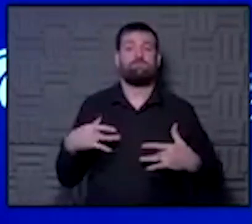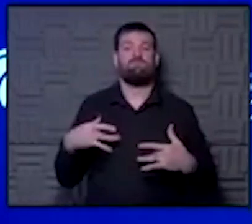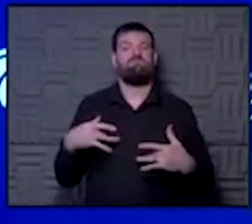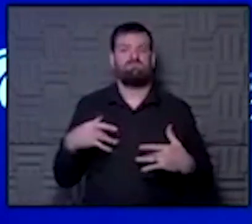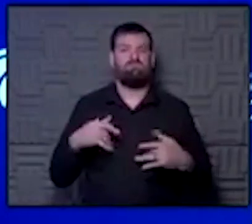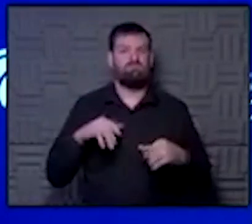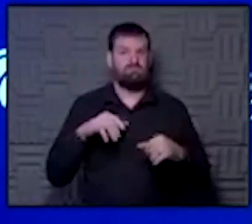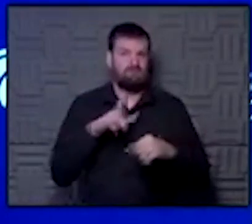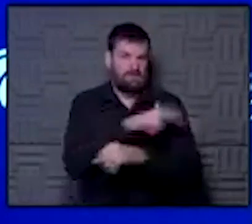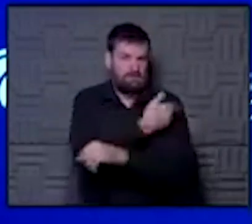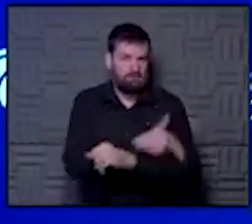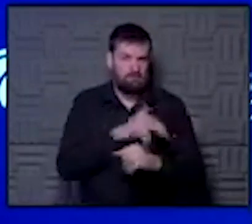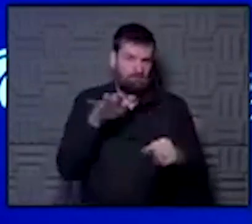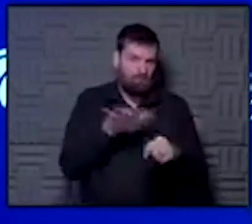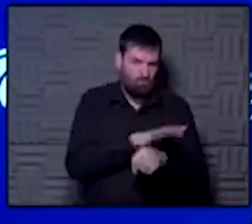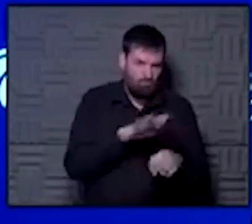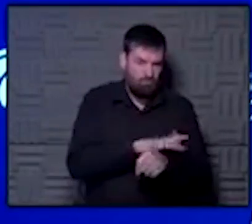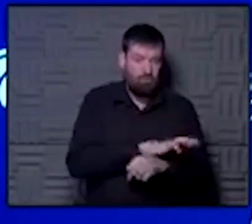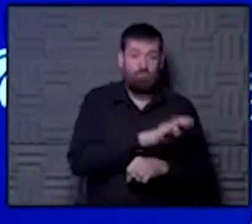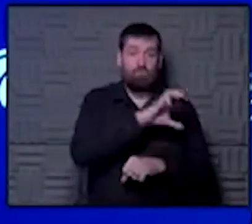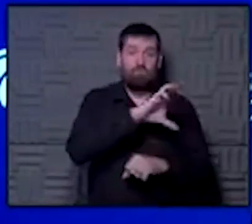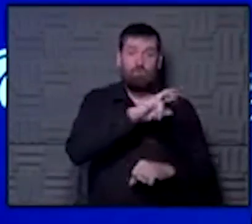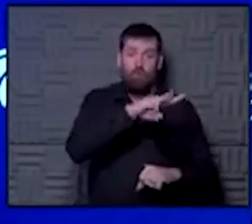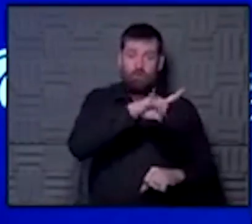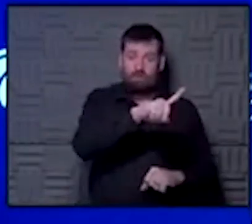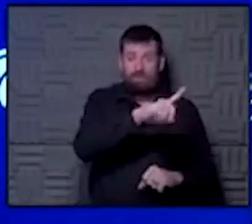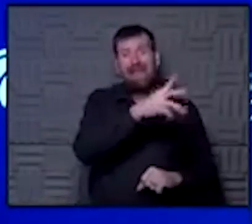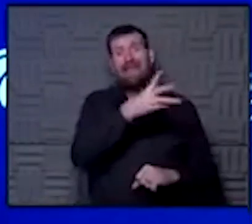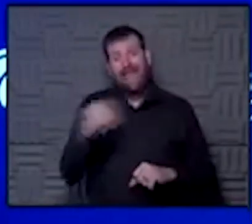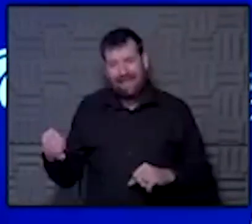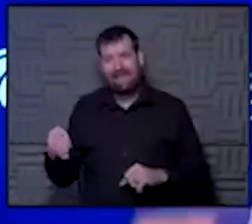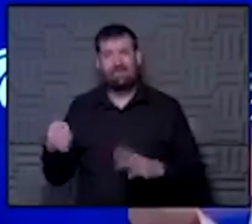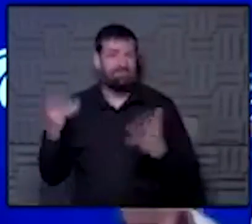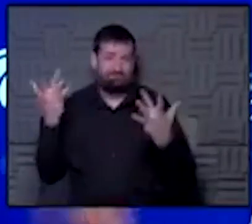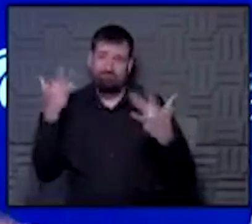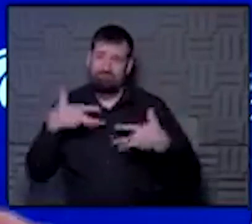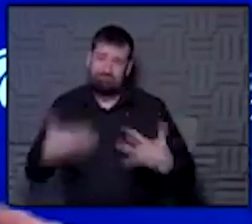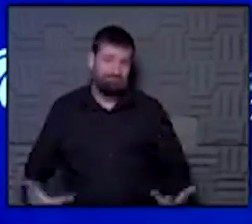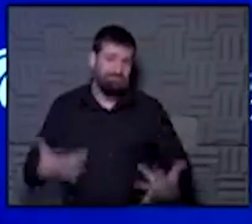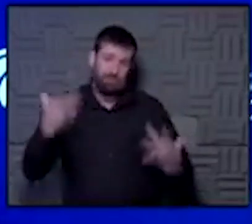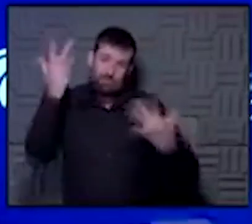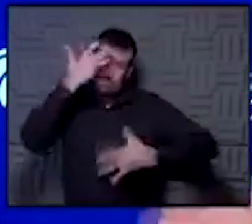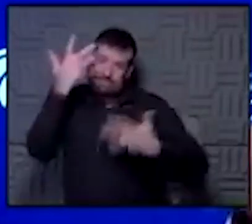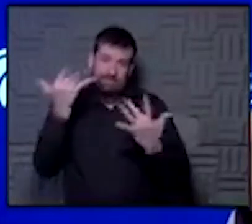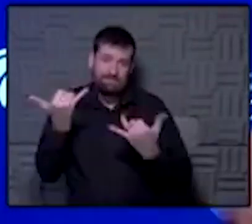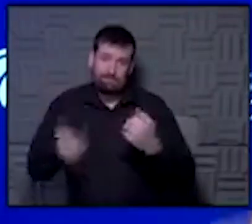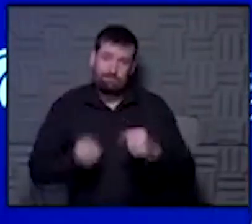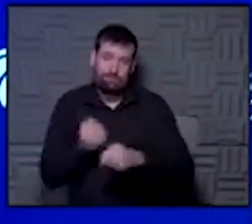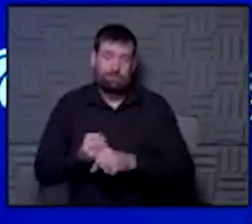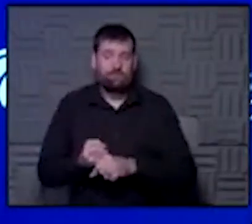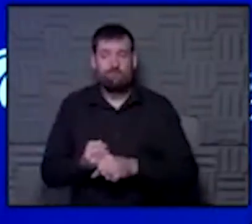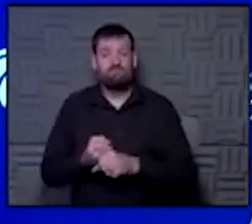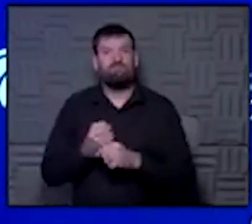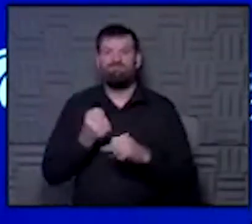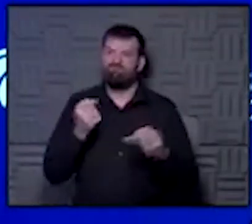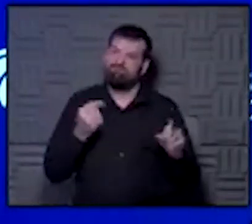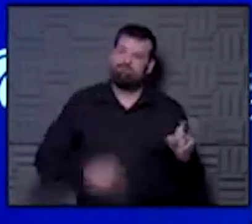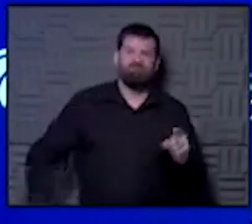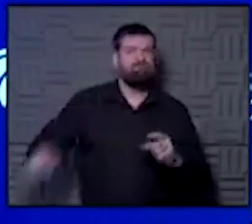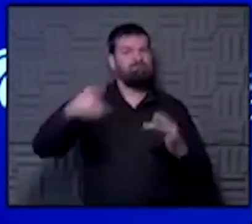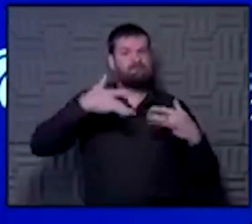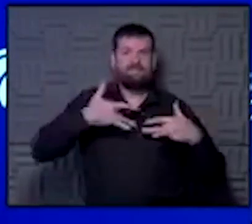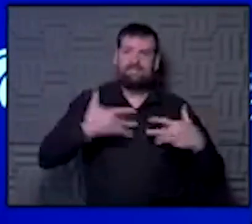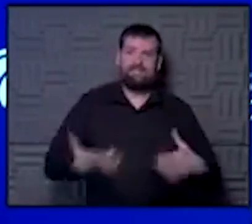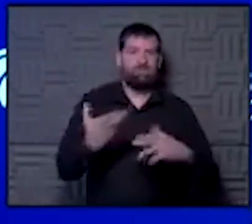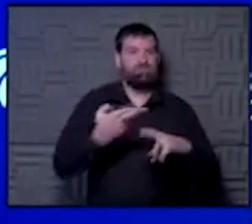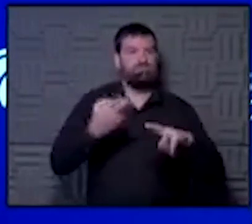full, both by COVID and because this is just the sick time of the year. We tend to get sicker. This is the time everybody's census starts to rise up.